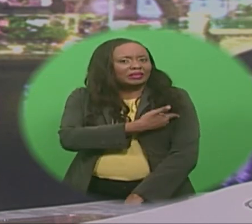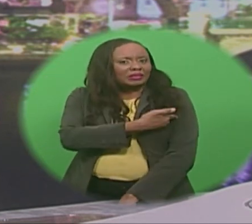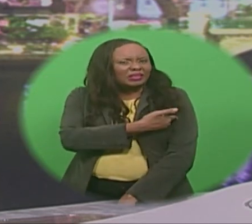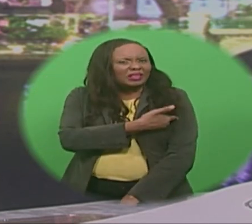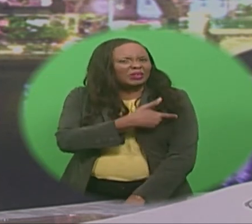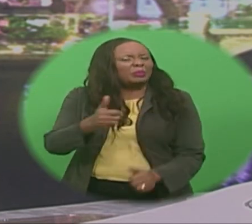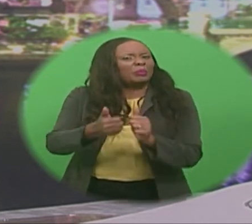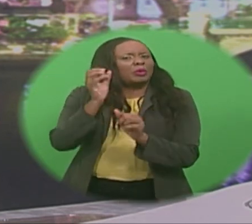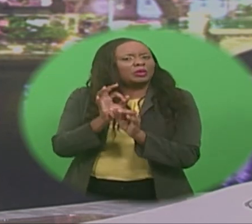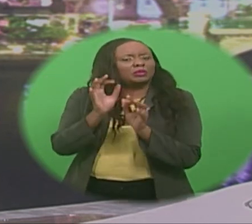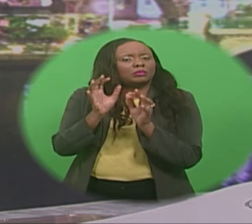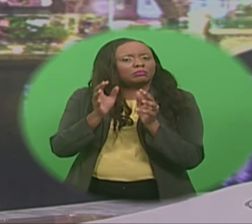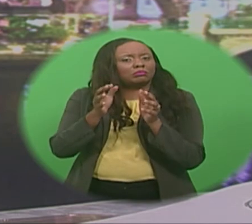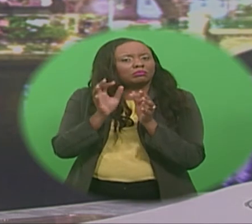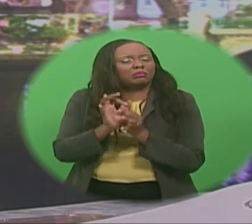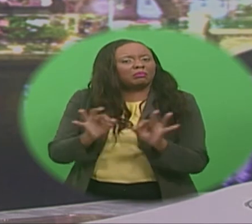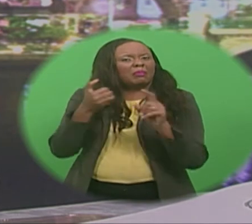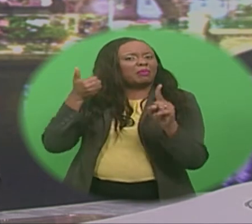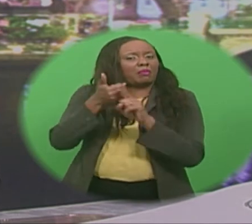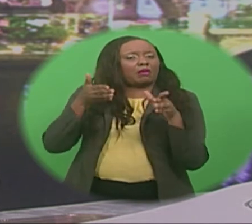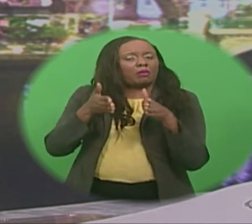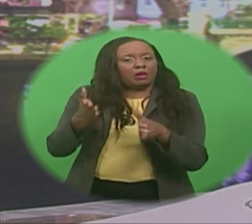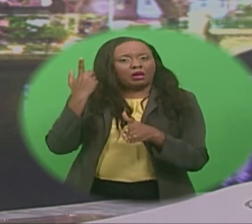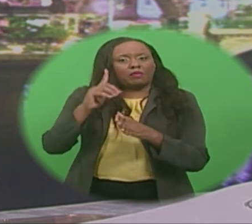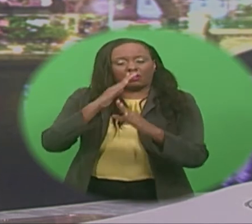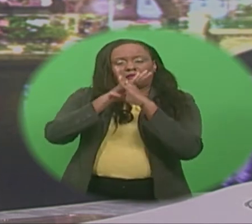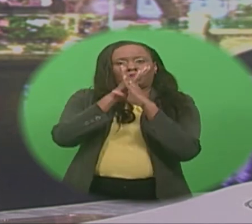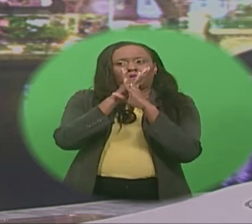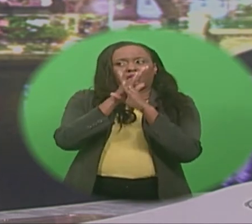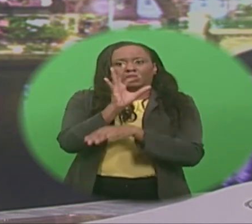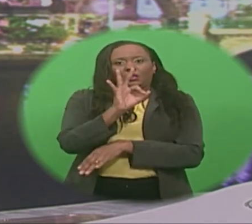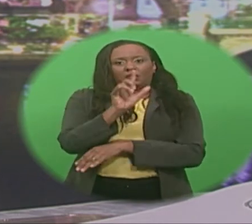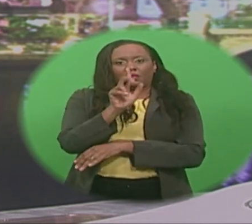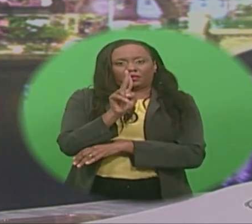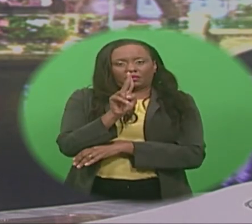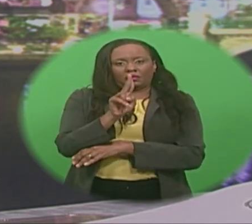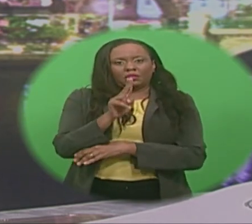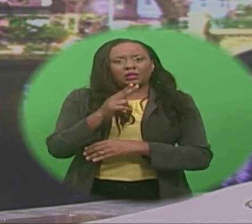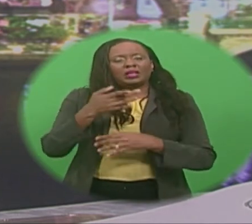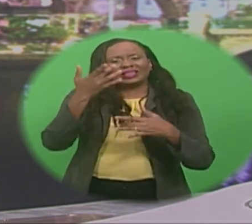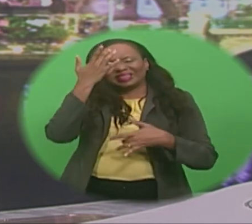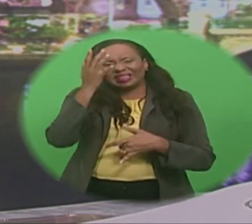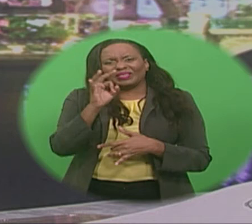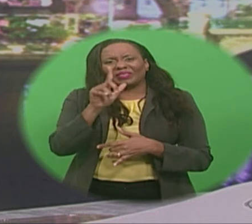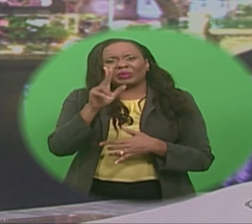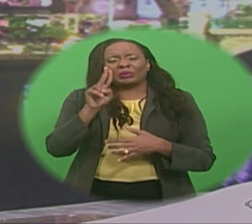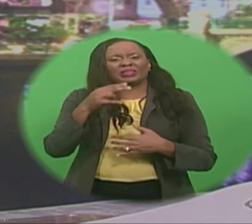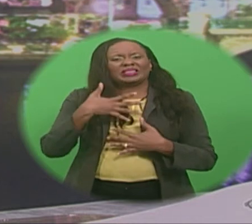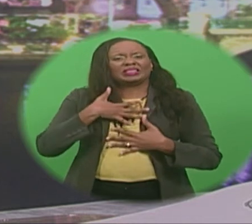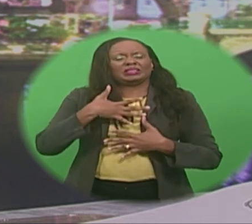the most effective way to prevent influenza. The contagious respiratory illness affects thousands of people in the